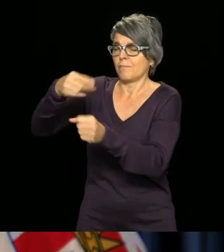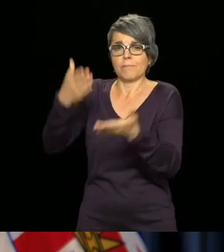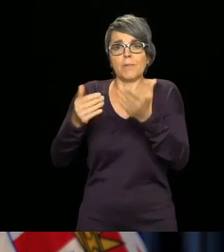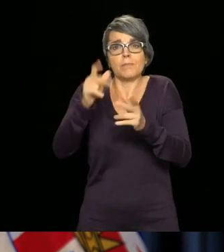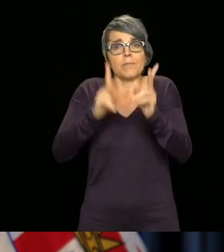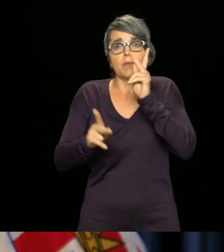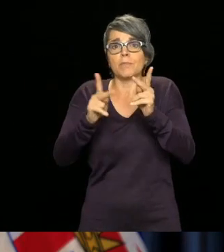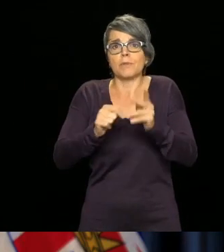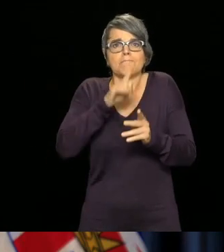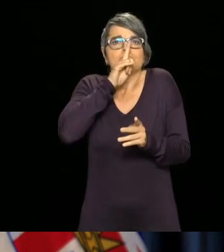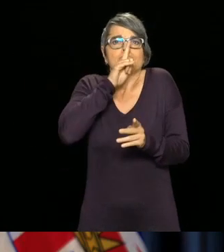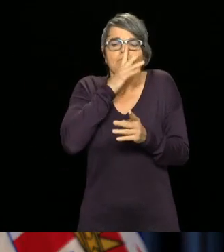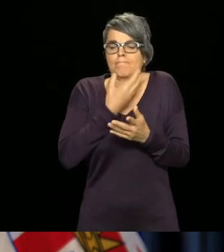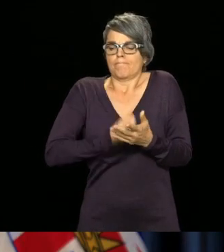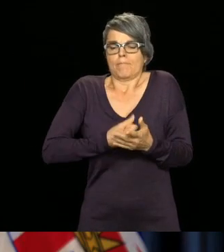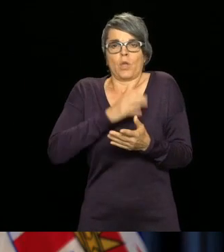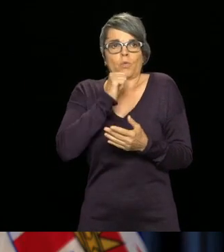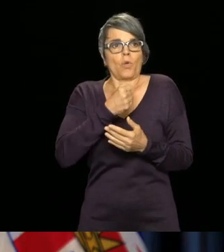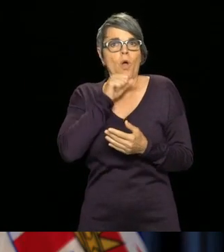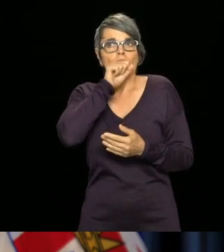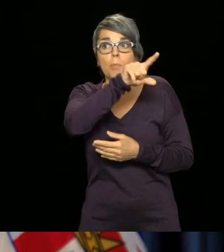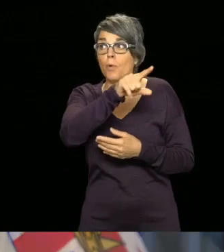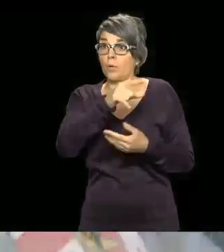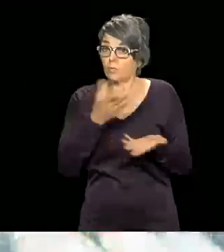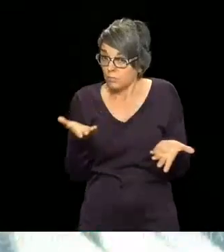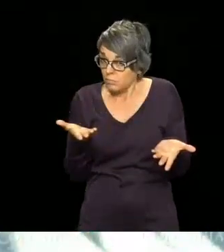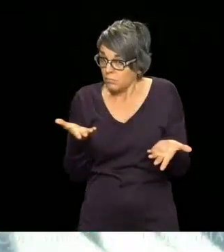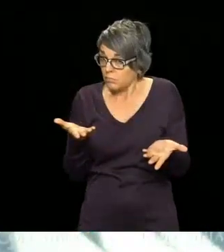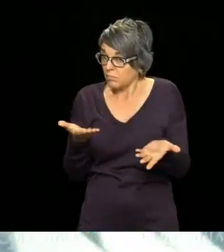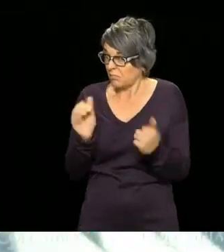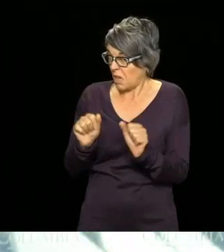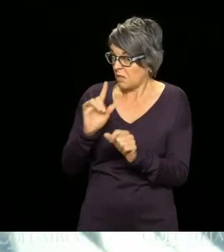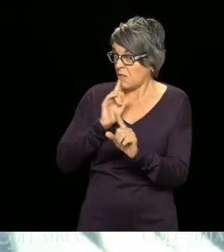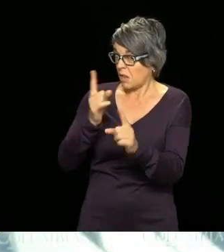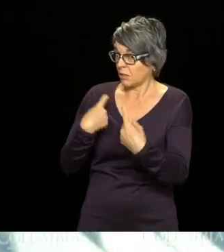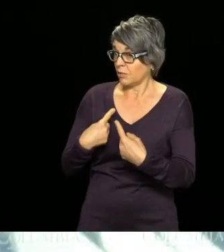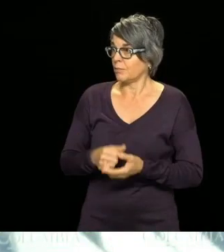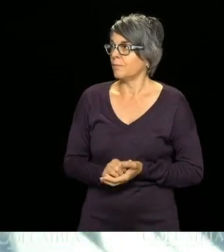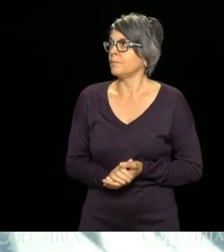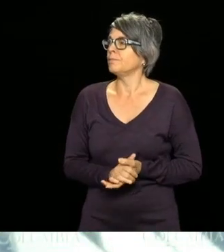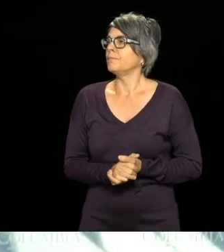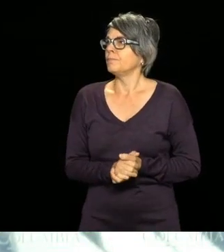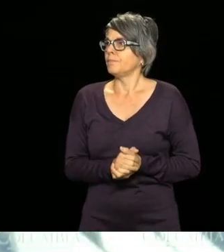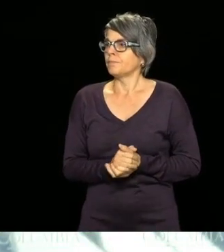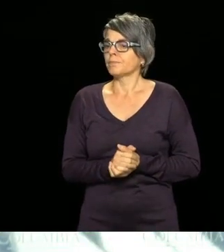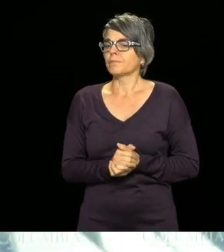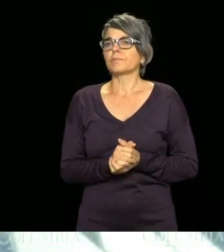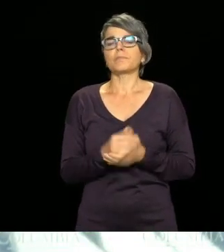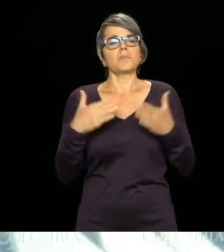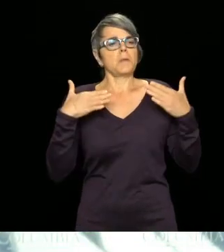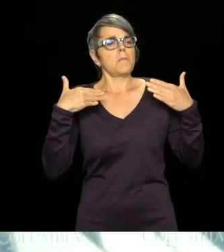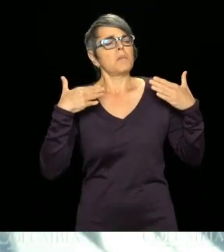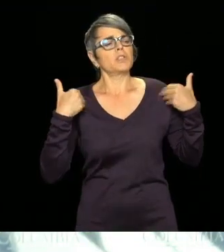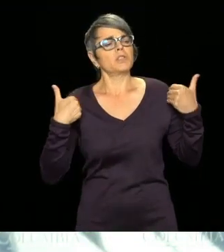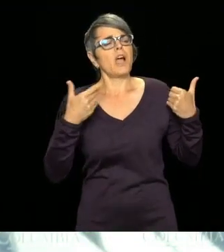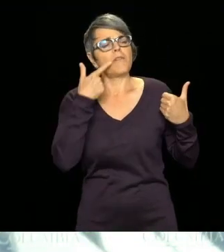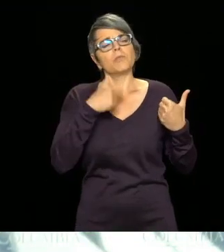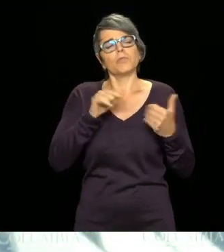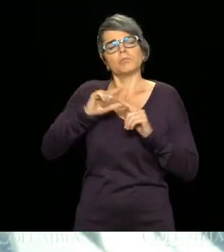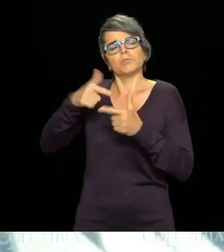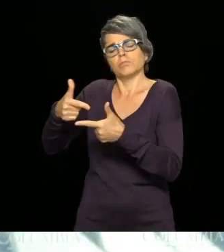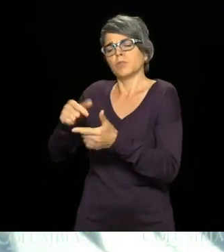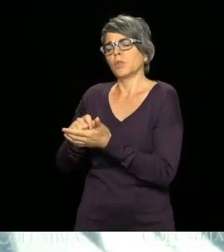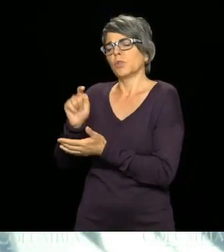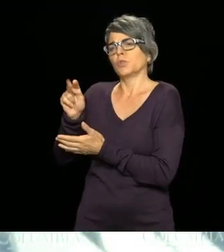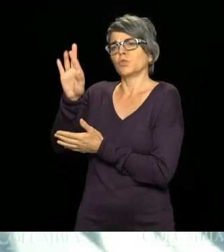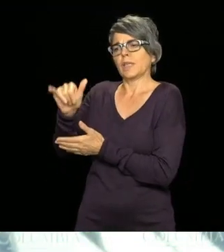being reported because of the pandemic? Probably best positioned to speak to that question. I can tell you I have